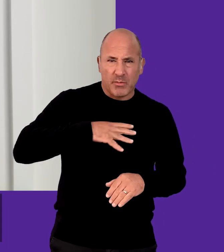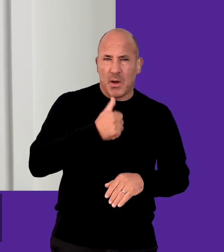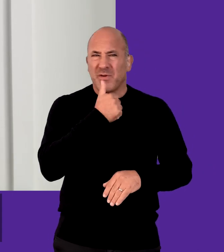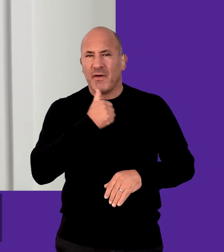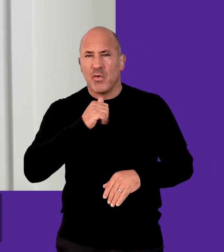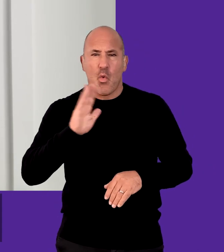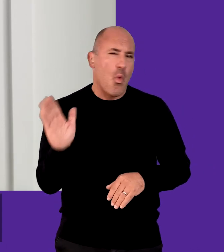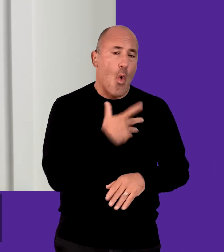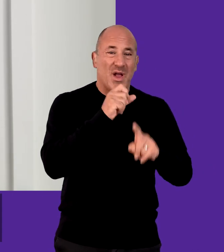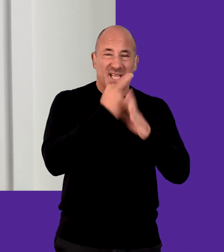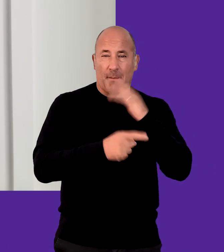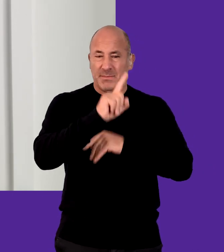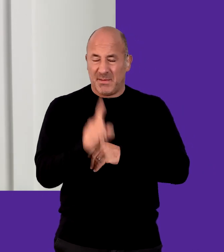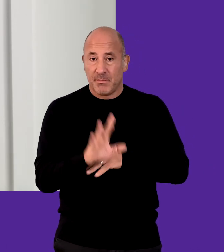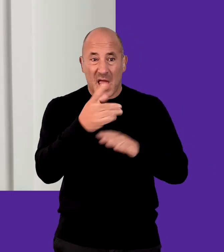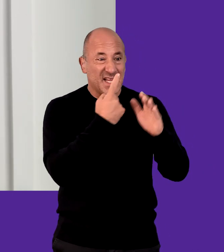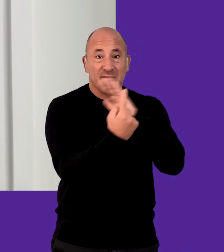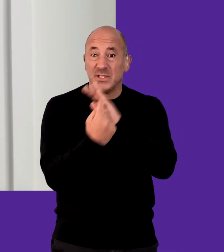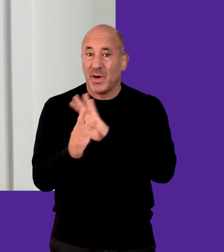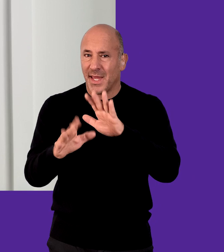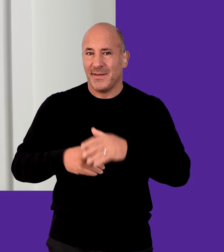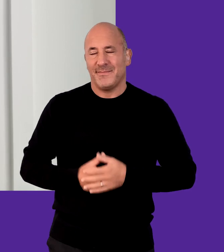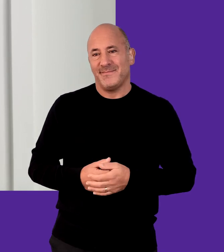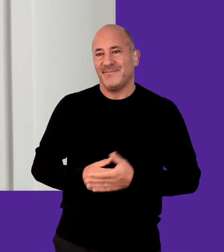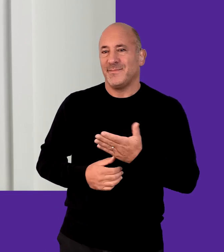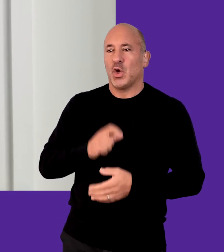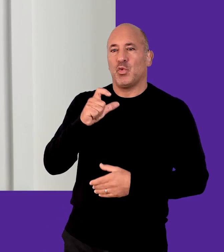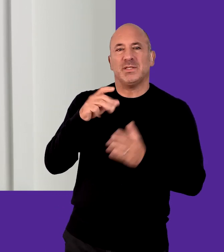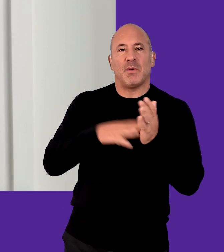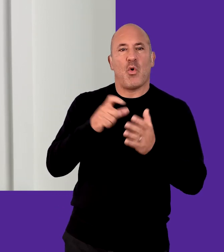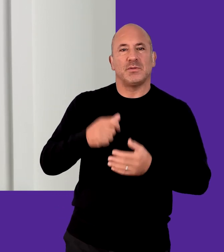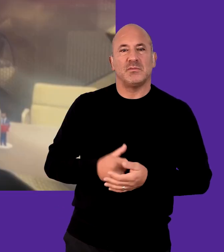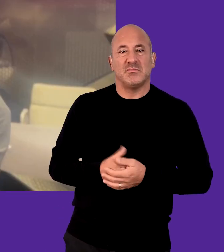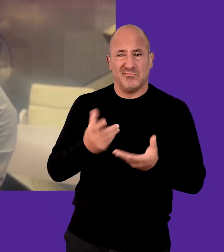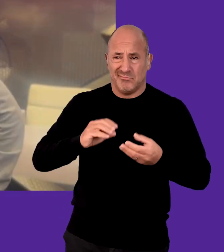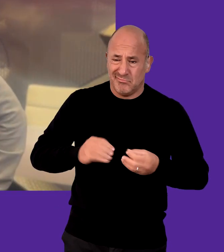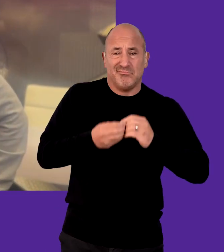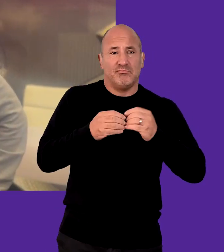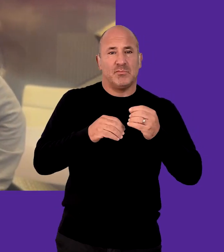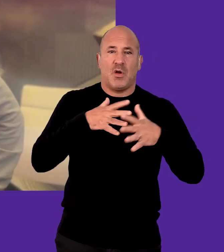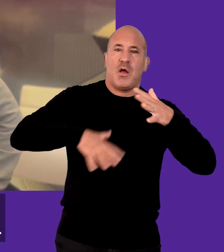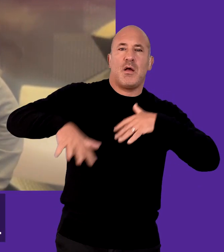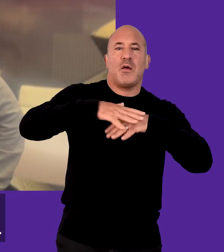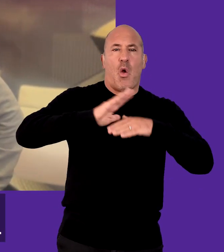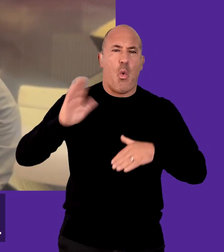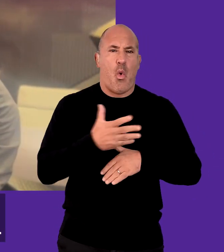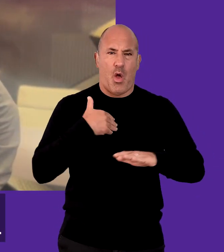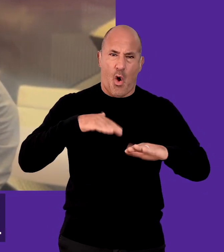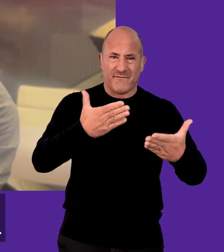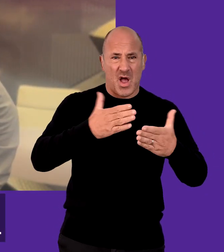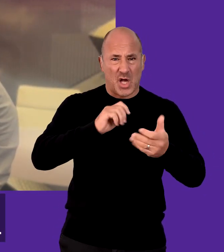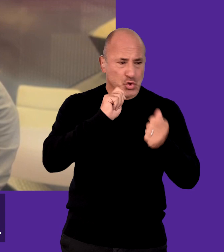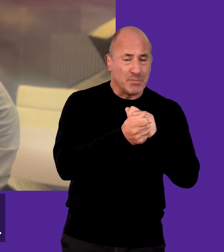needs, requirements and preferences of all disabled people on an individual basis. Chris McCausland. Create a culture